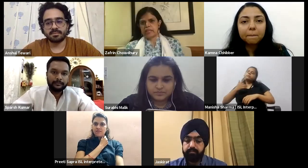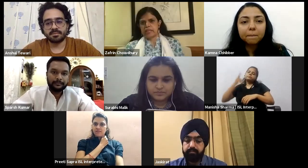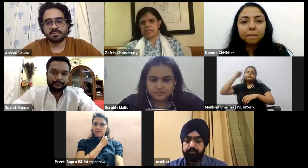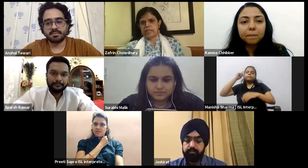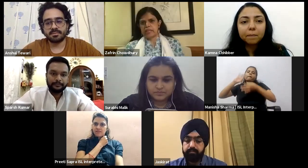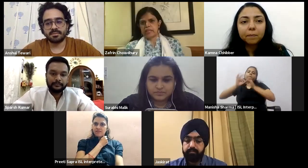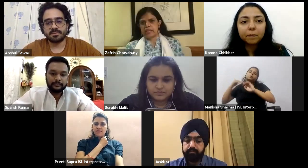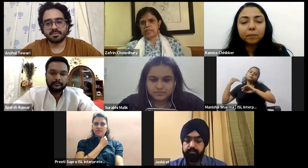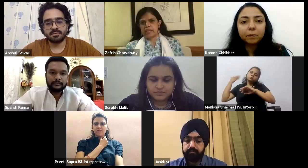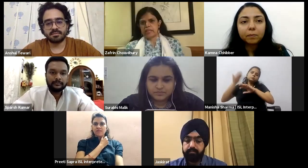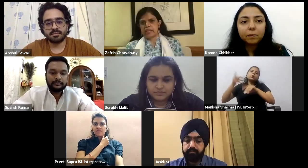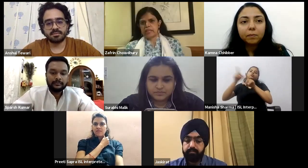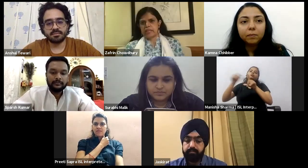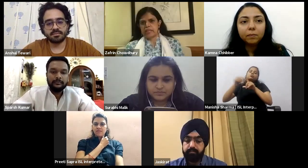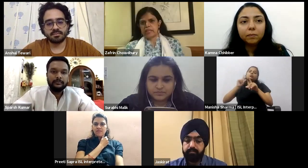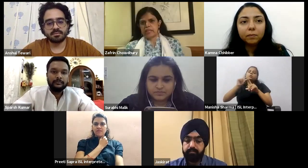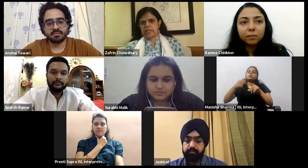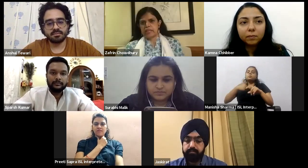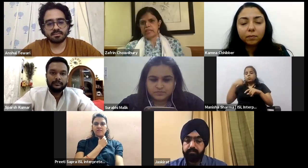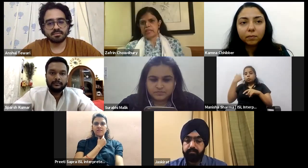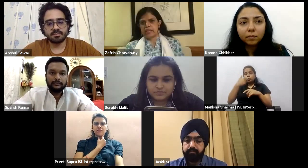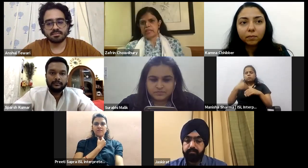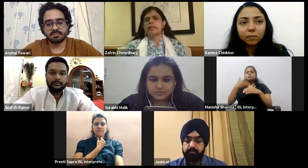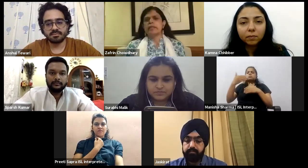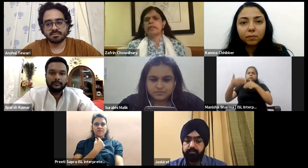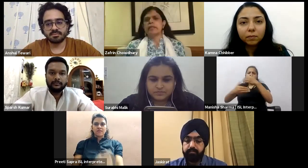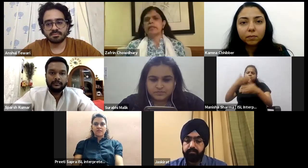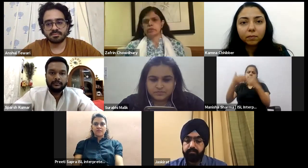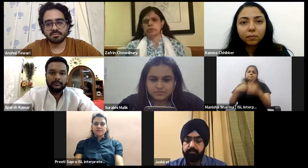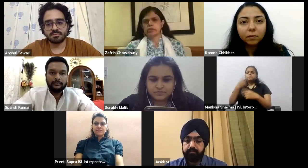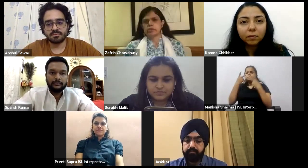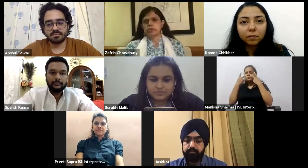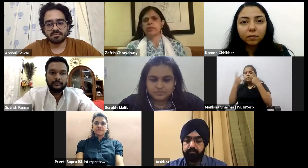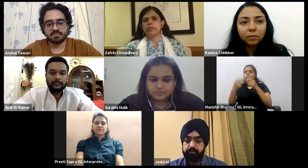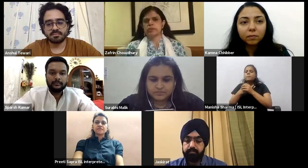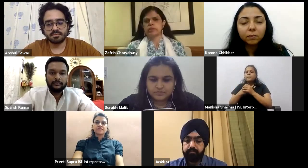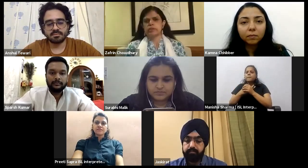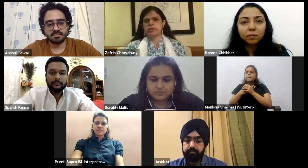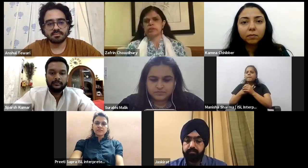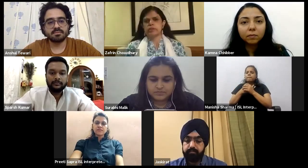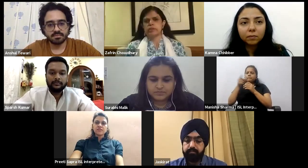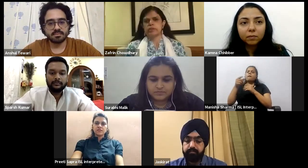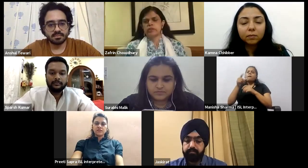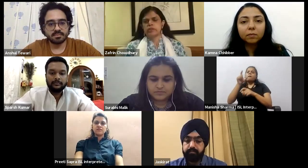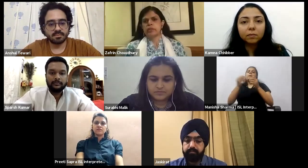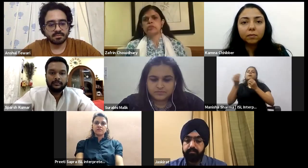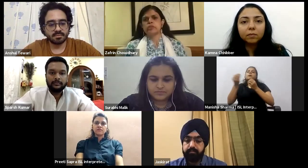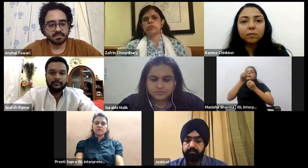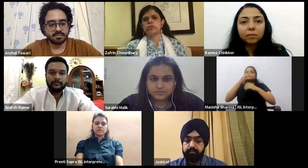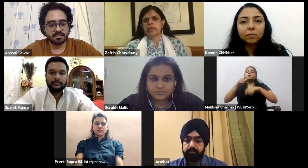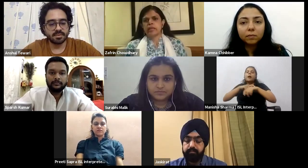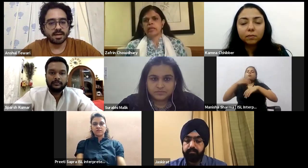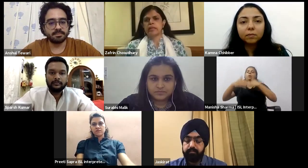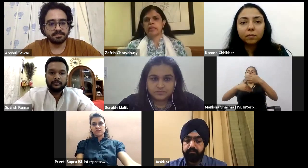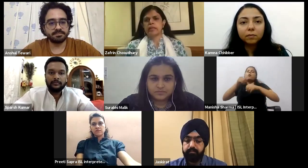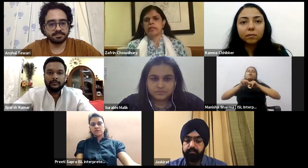think gradually we are getting those points across. So